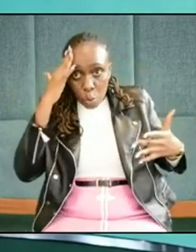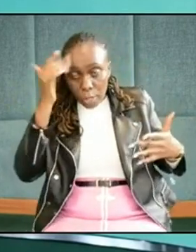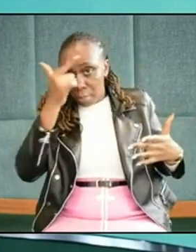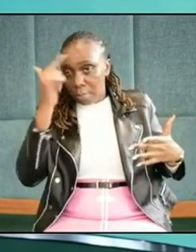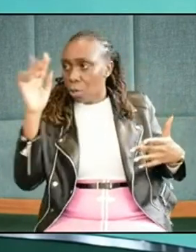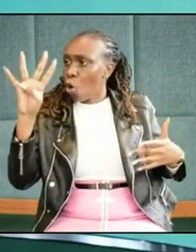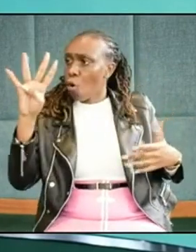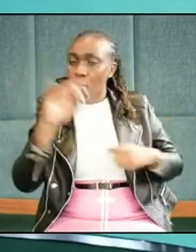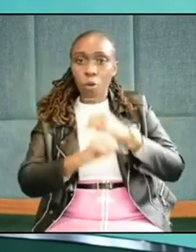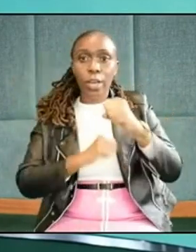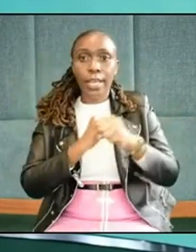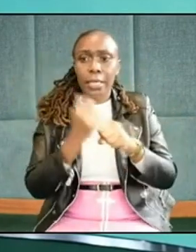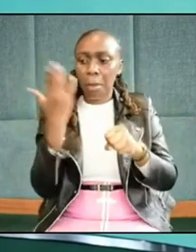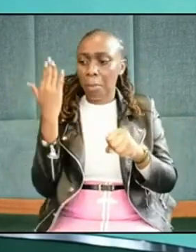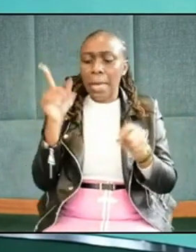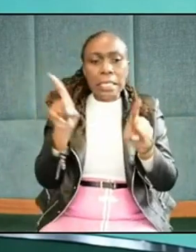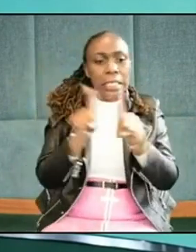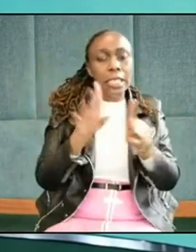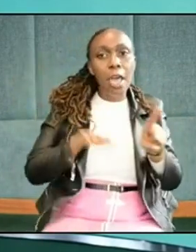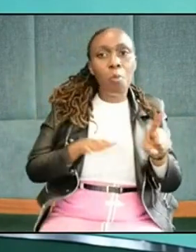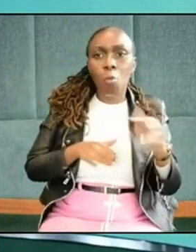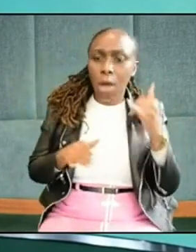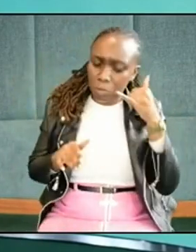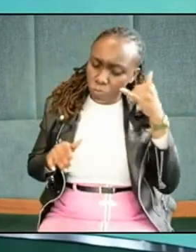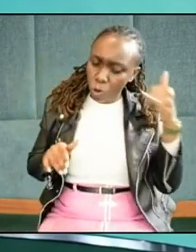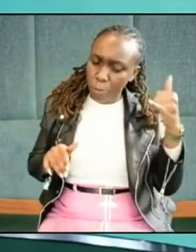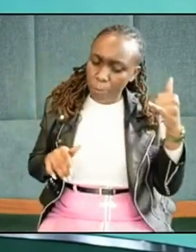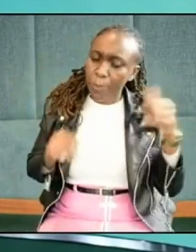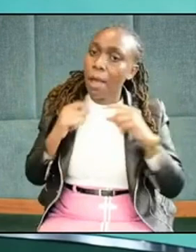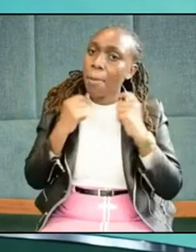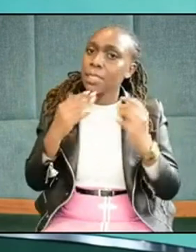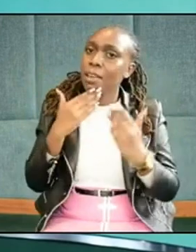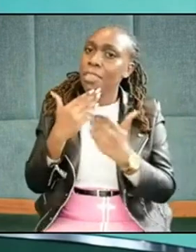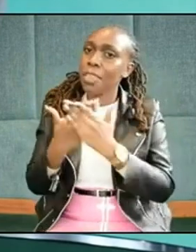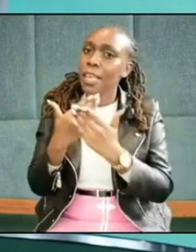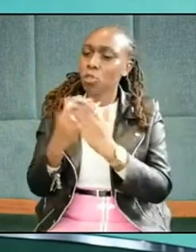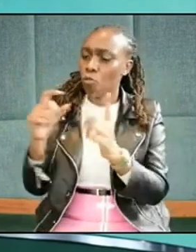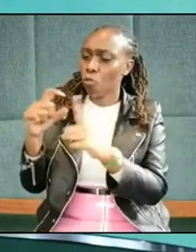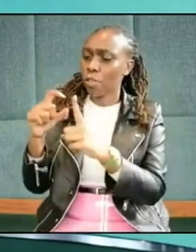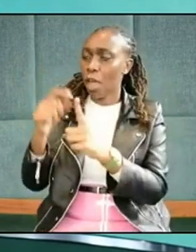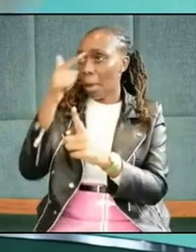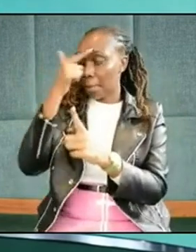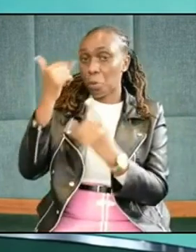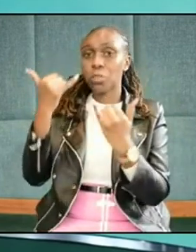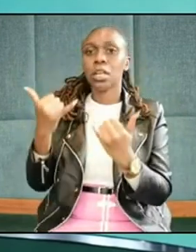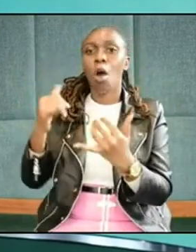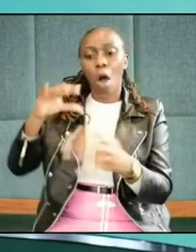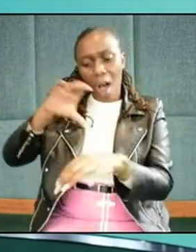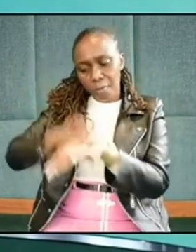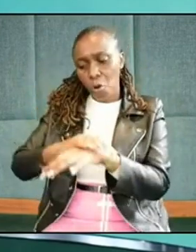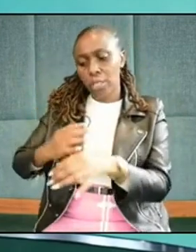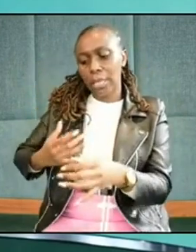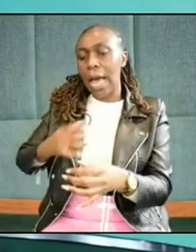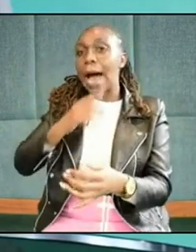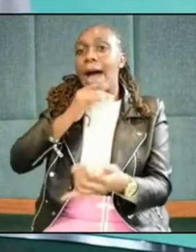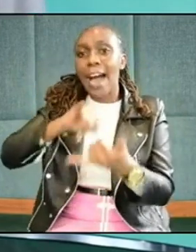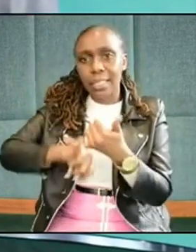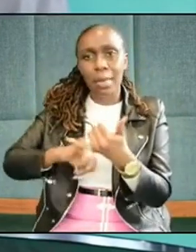ago, she called me and said, Pastor, thank you for the word, because now I found a husband and I'm getting